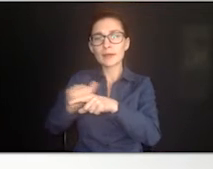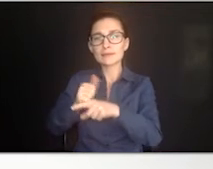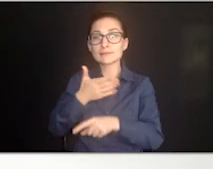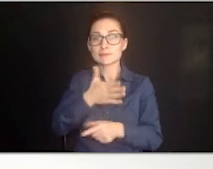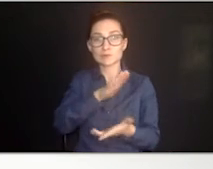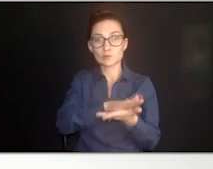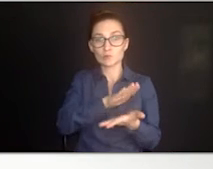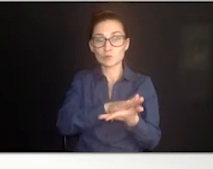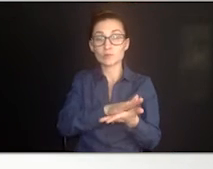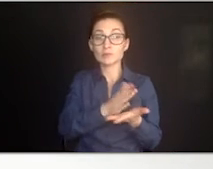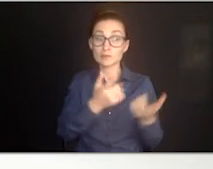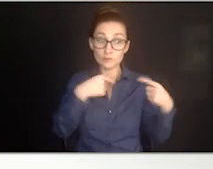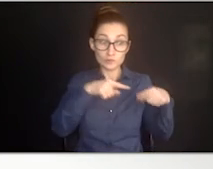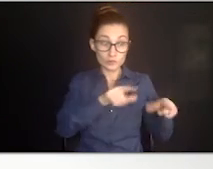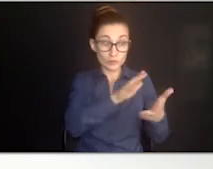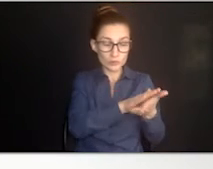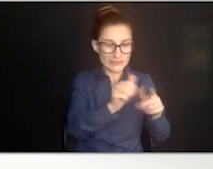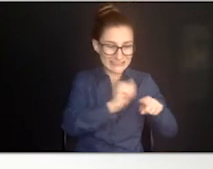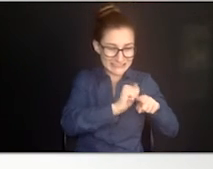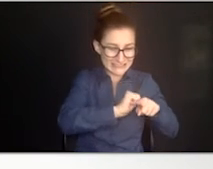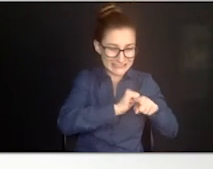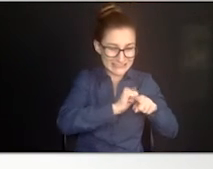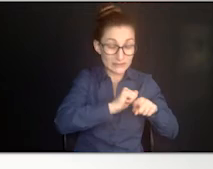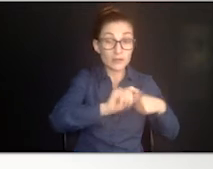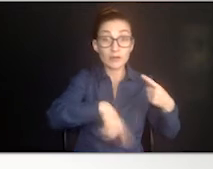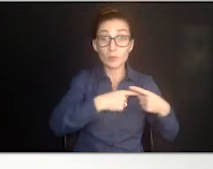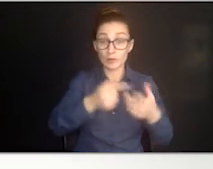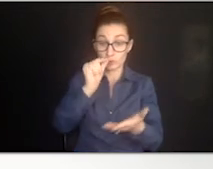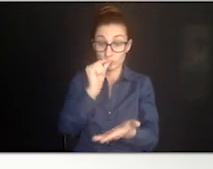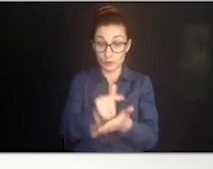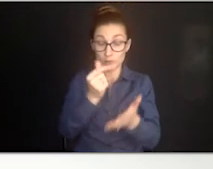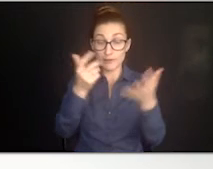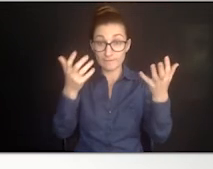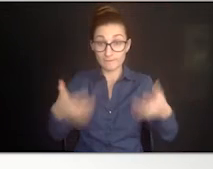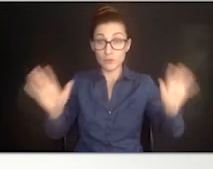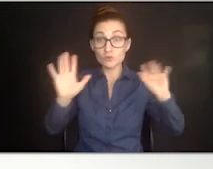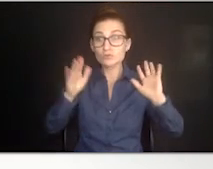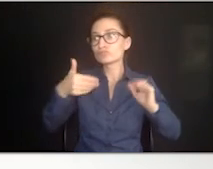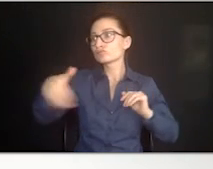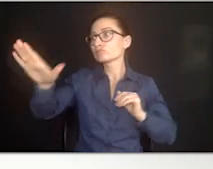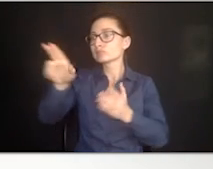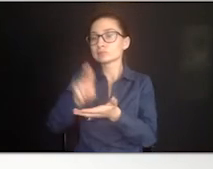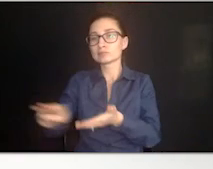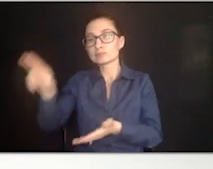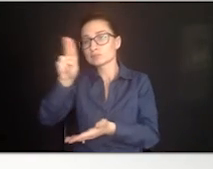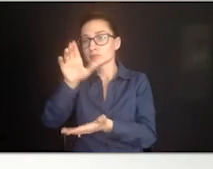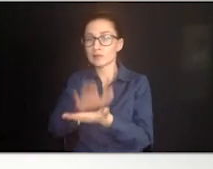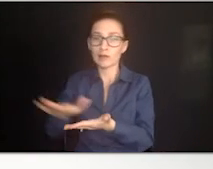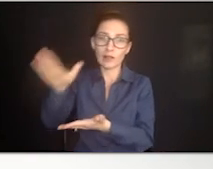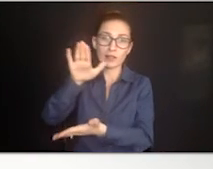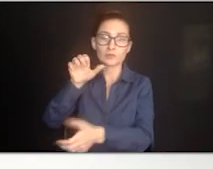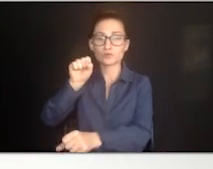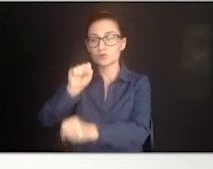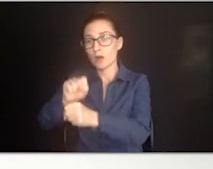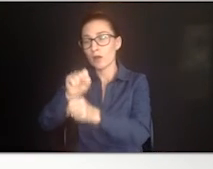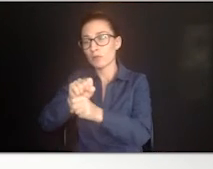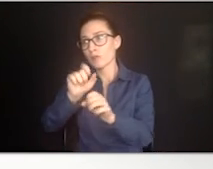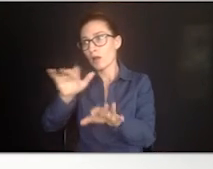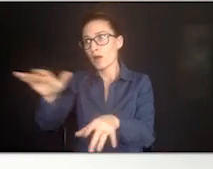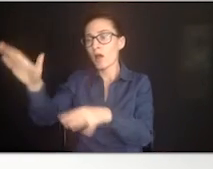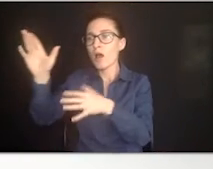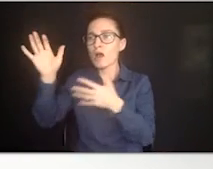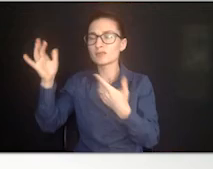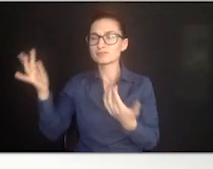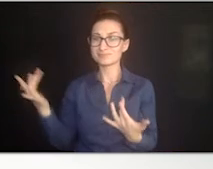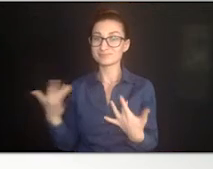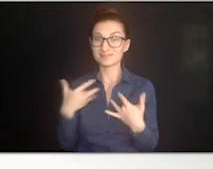school, because once they leave us and go off to higher education, a job, wherever,